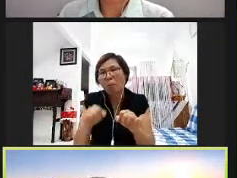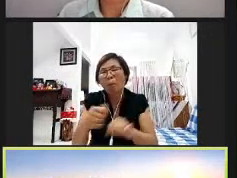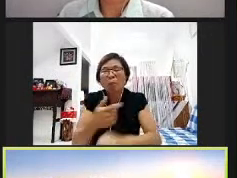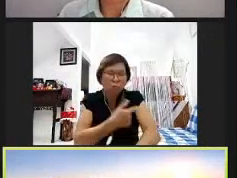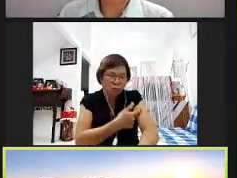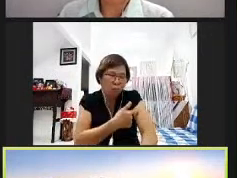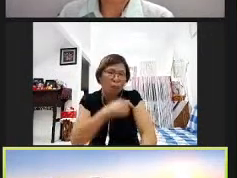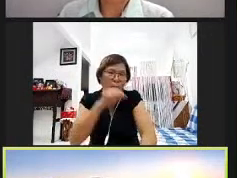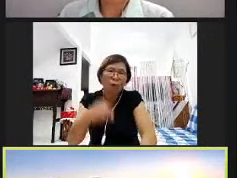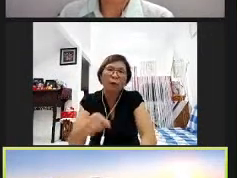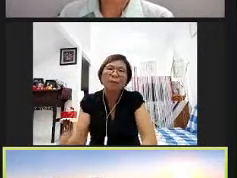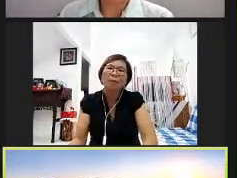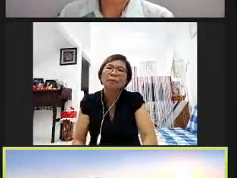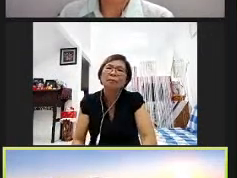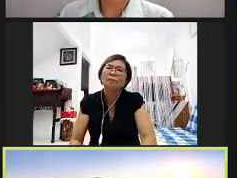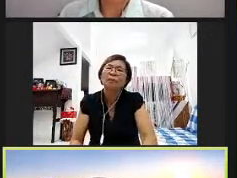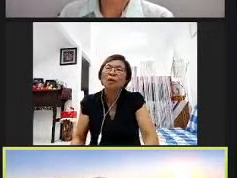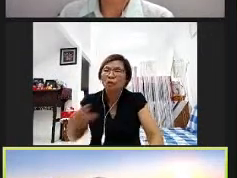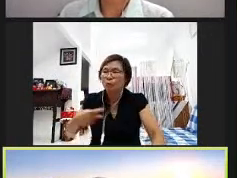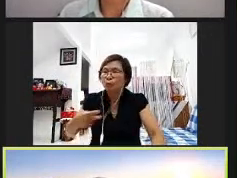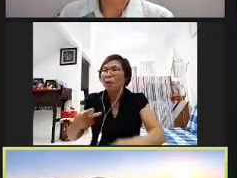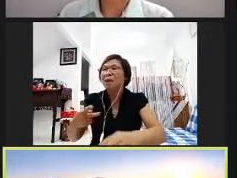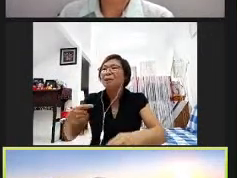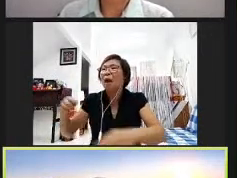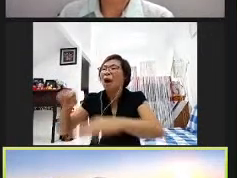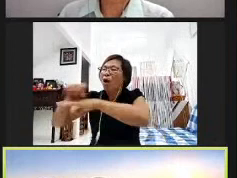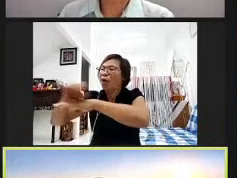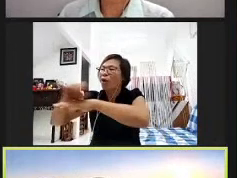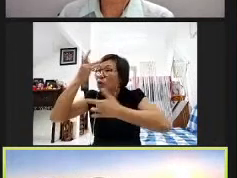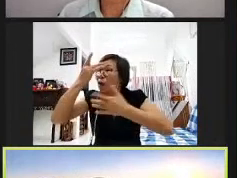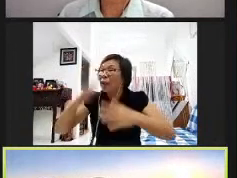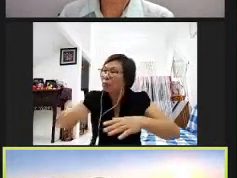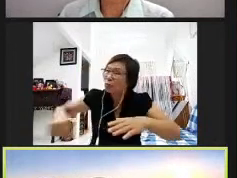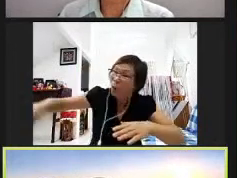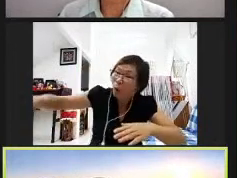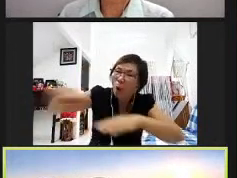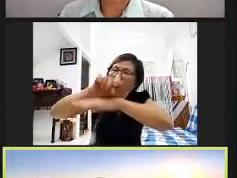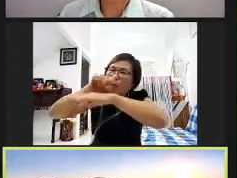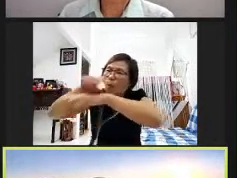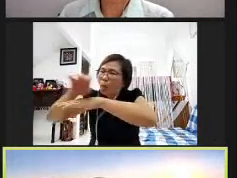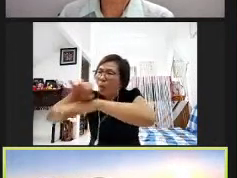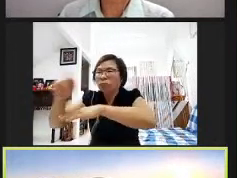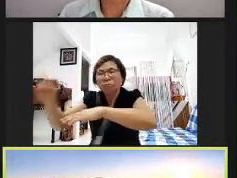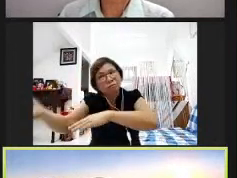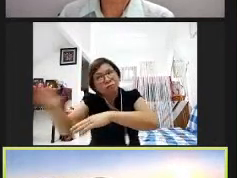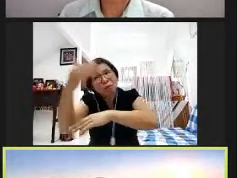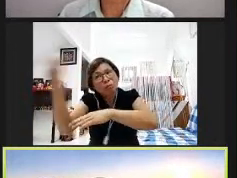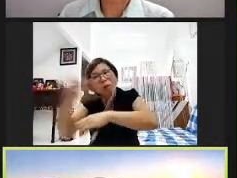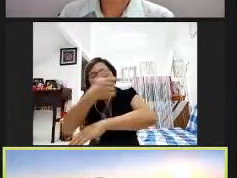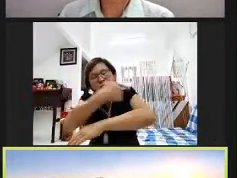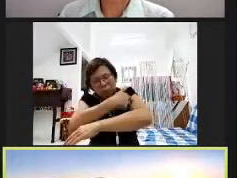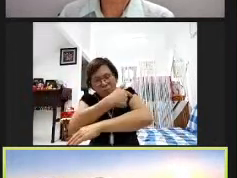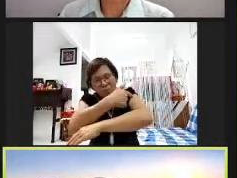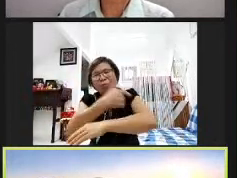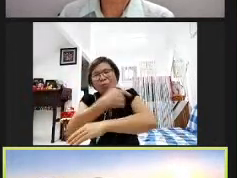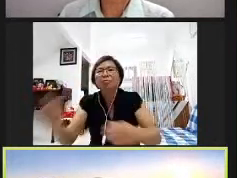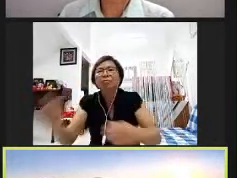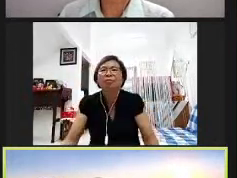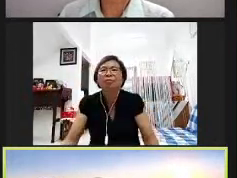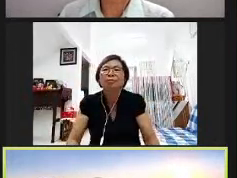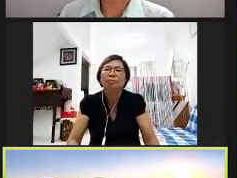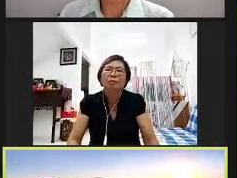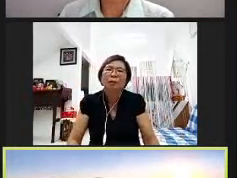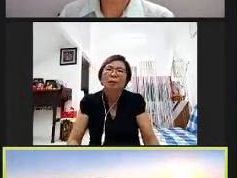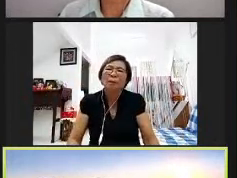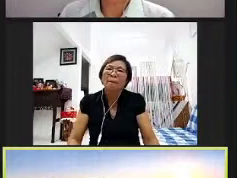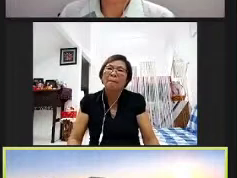vaccines. We advise all our patients who are on immunosuppressant to take the vaccines. Just